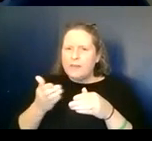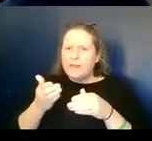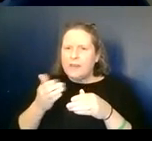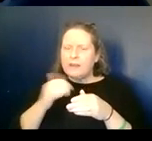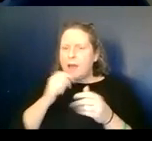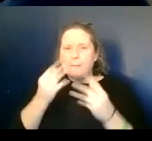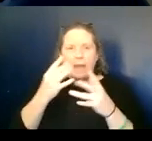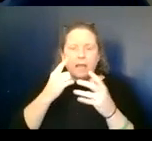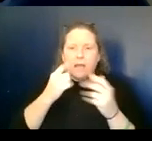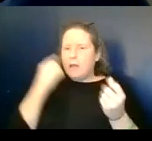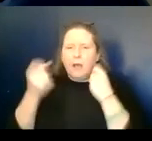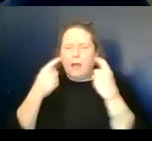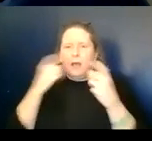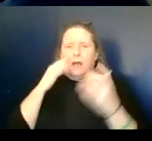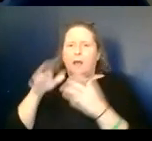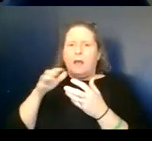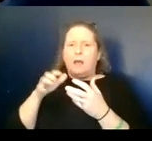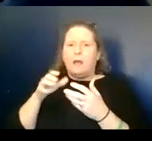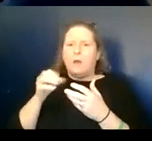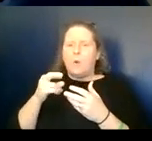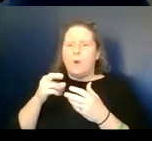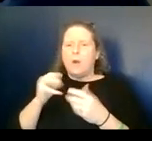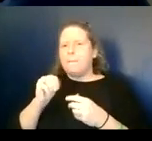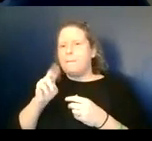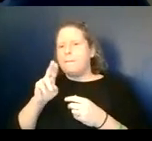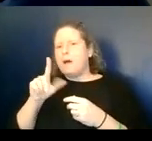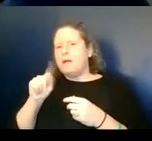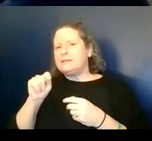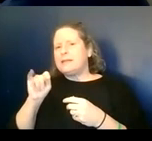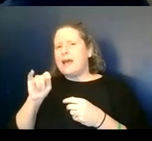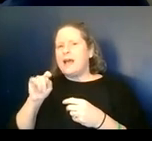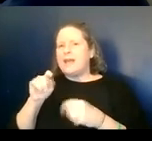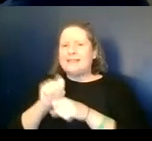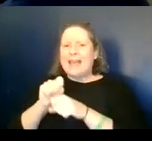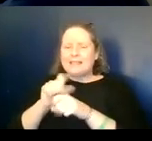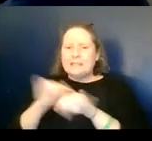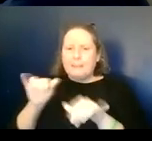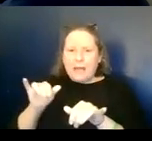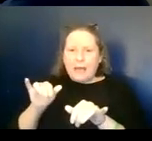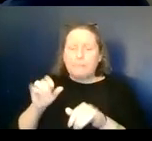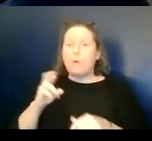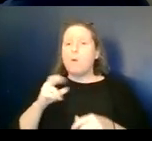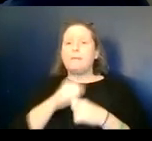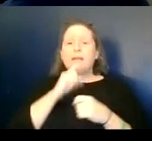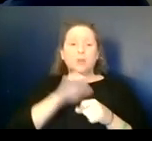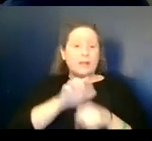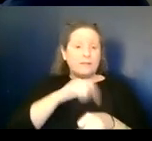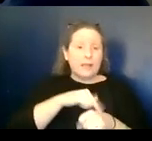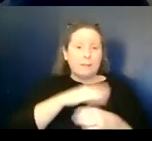Do you do everything at once? Or do you make sure that you have enough time to complete the